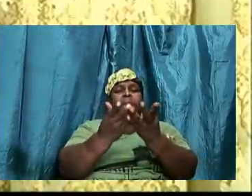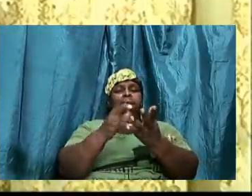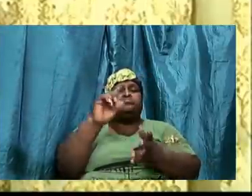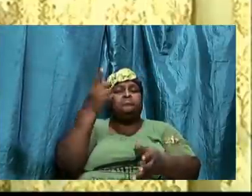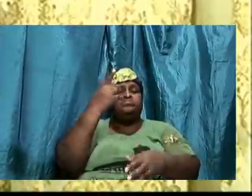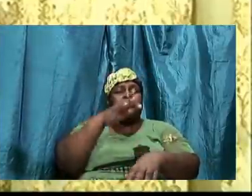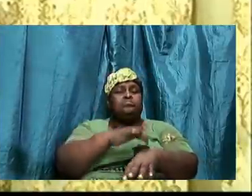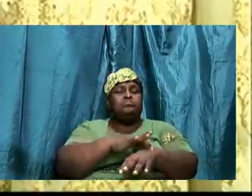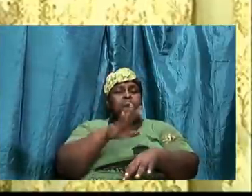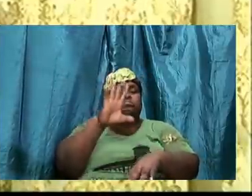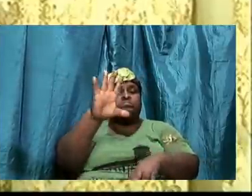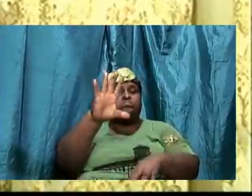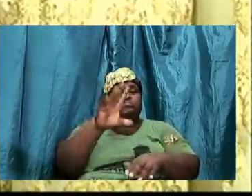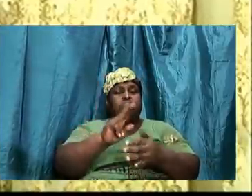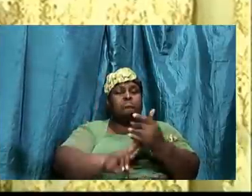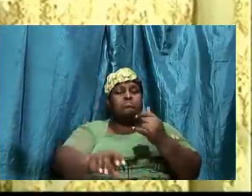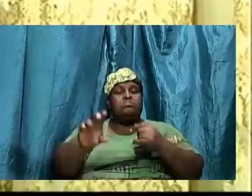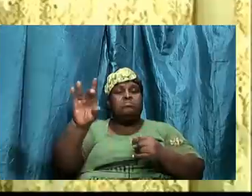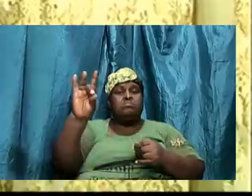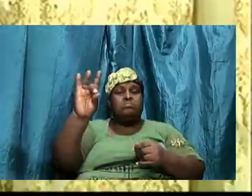5 verses 8.